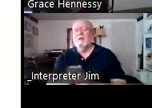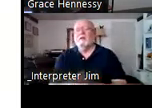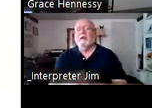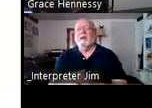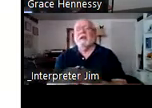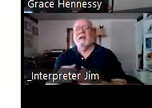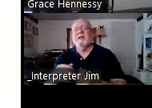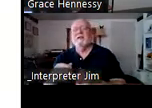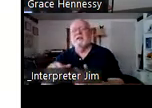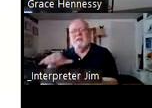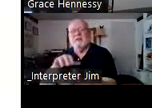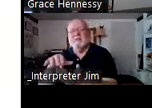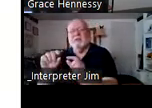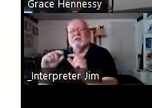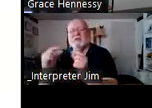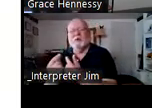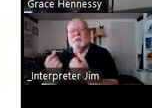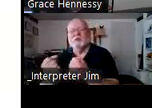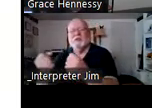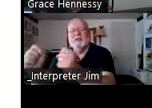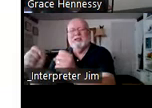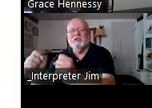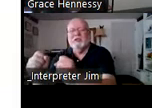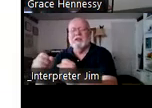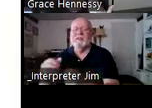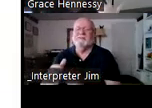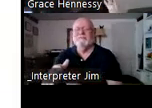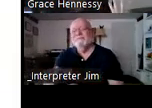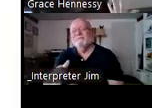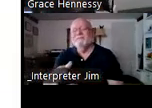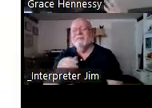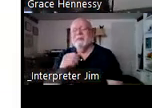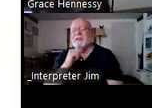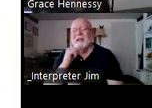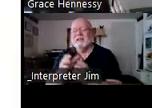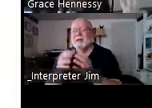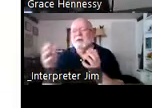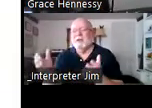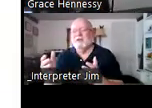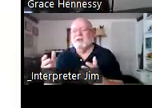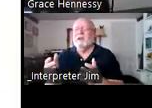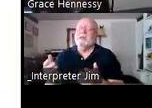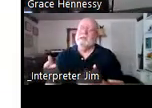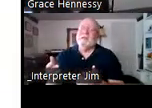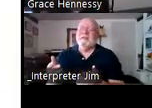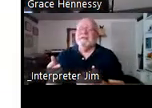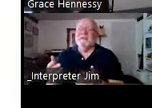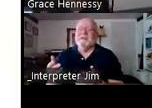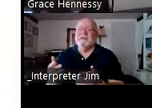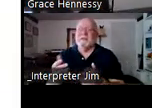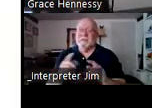not statistically significant. The difference is there, but again, it's very, very striking